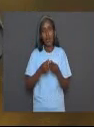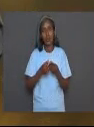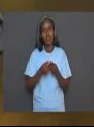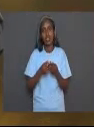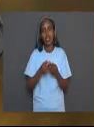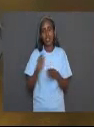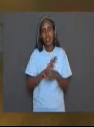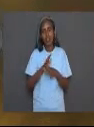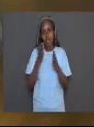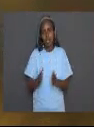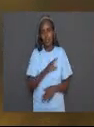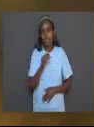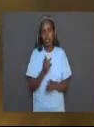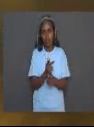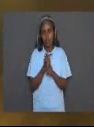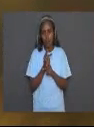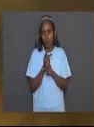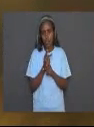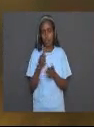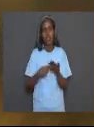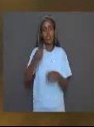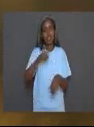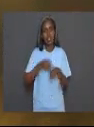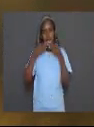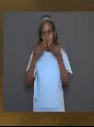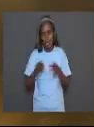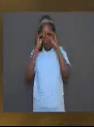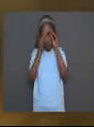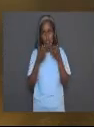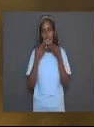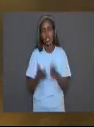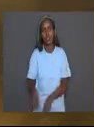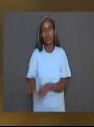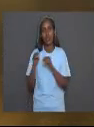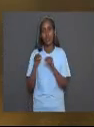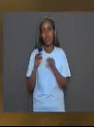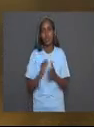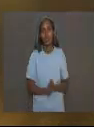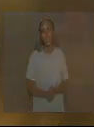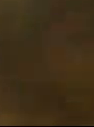Until next time, thank you, teacher. Thank you, students.